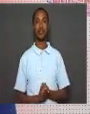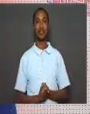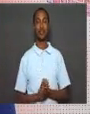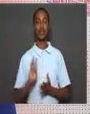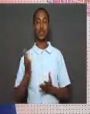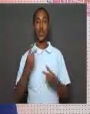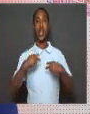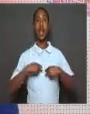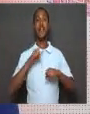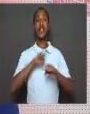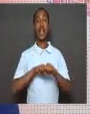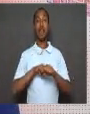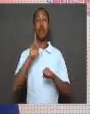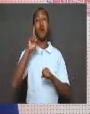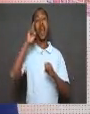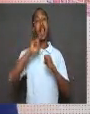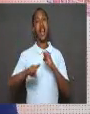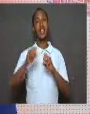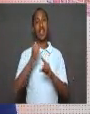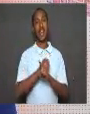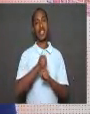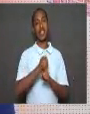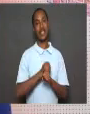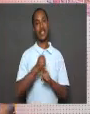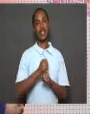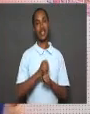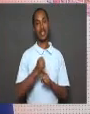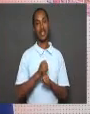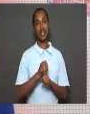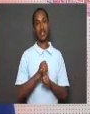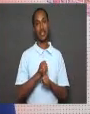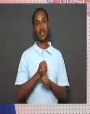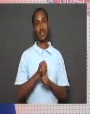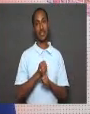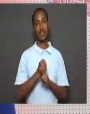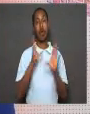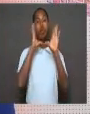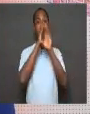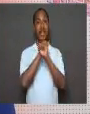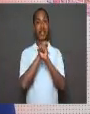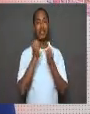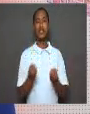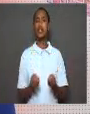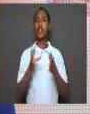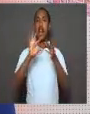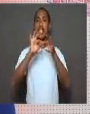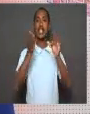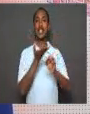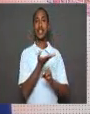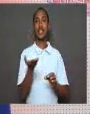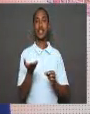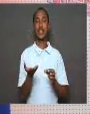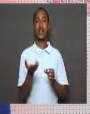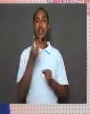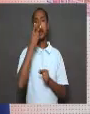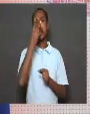We have time for one last activity. Let us complete several sentences